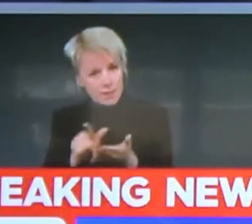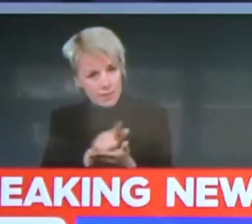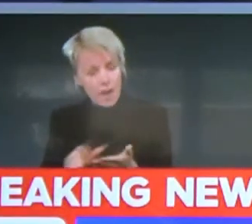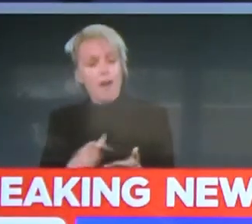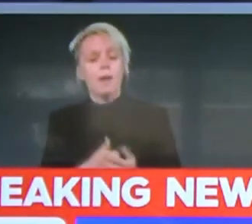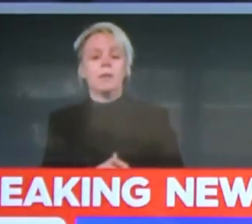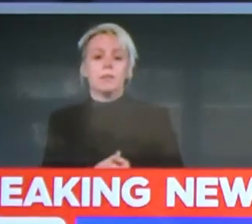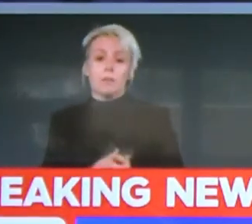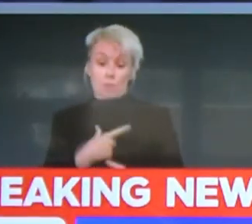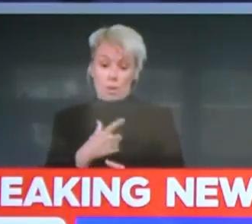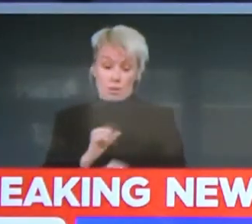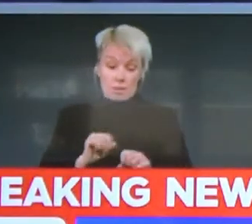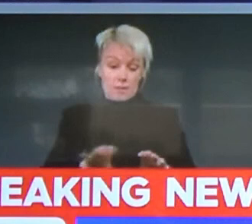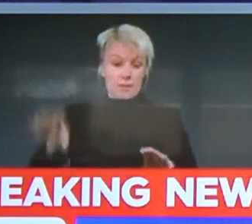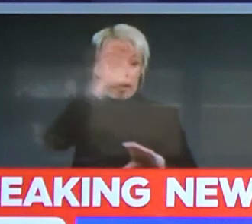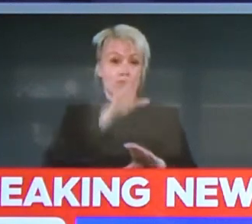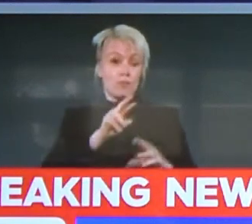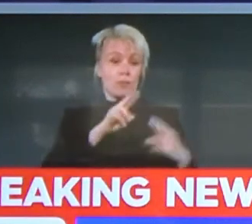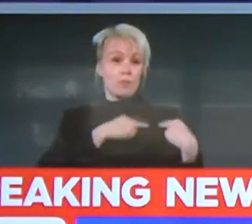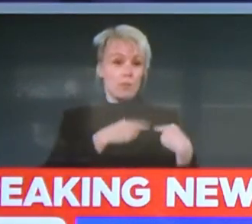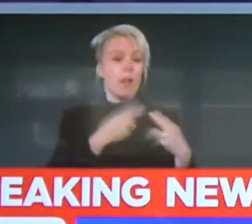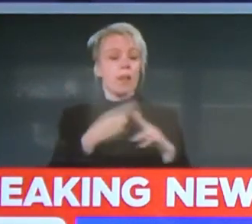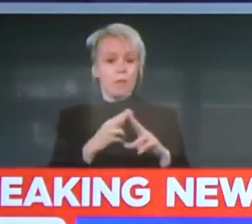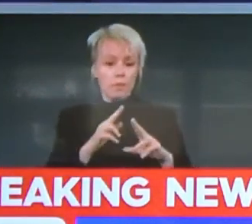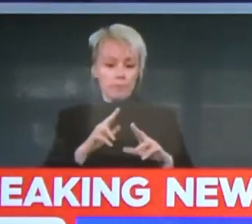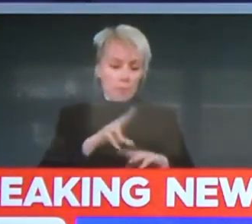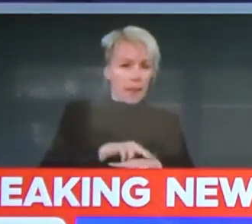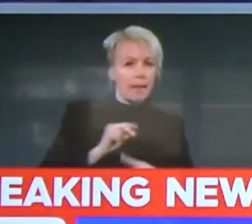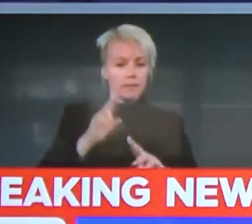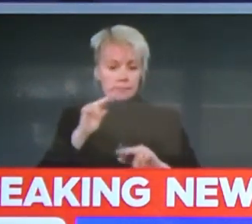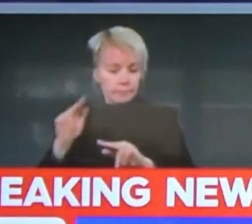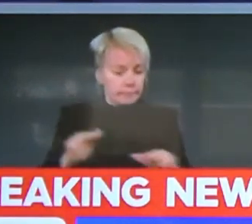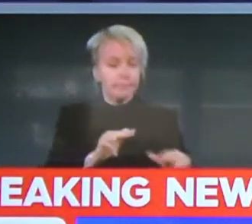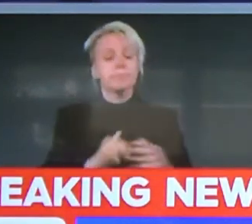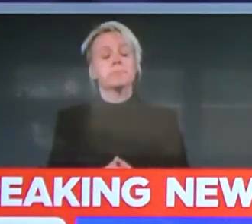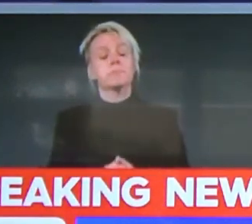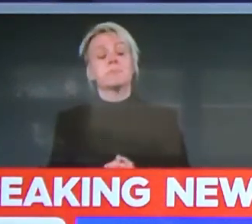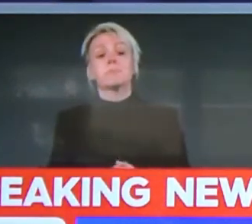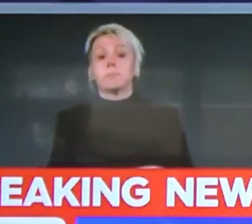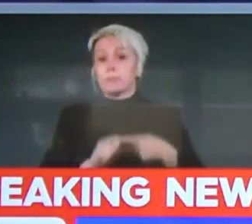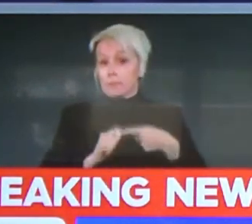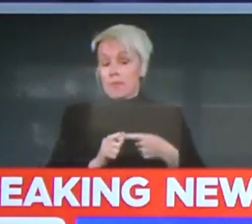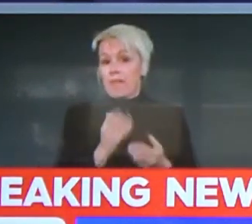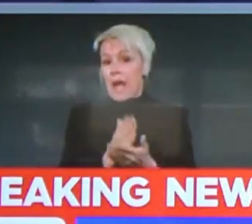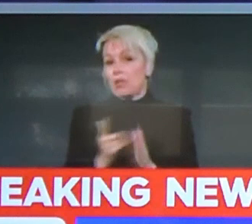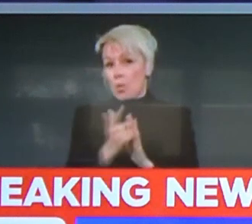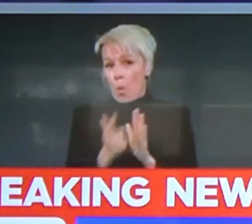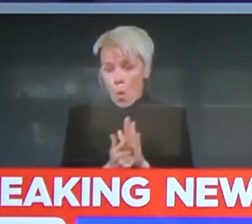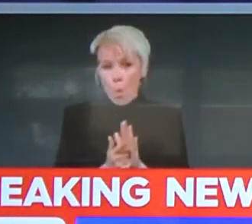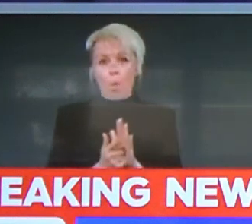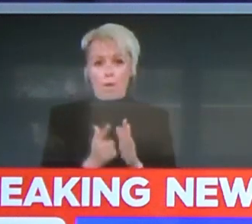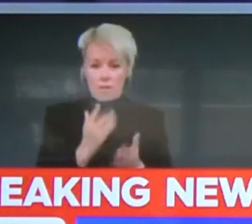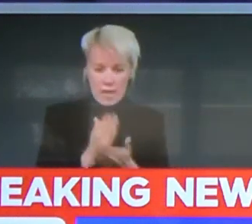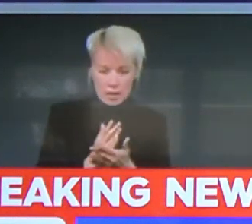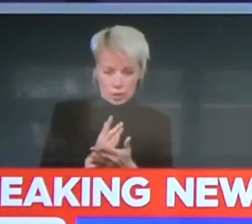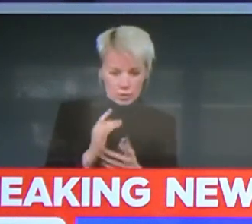them as part of their responsibilities. There is the actual legal position itself, which means that if something has happened, there'll be the opportunity to